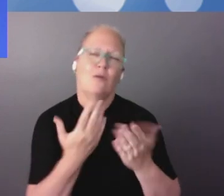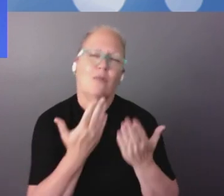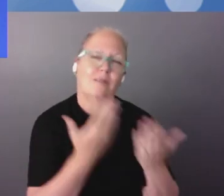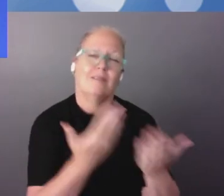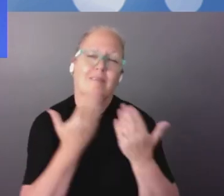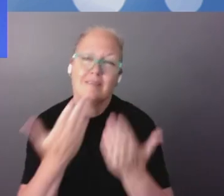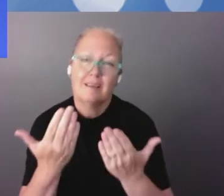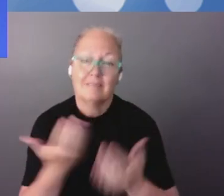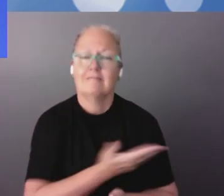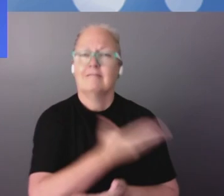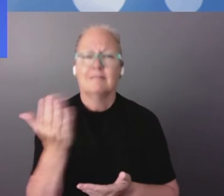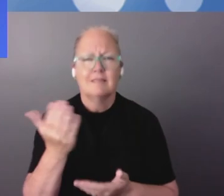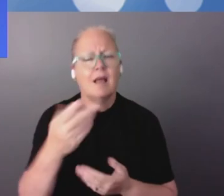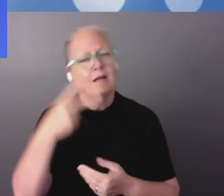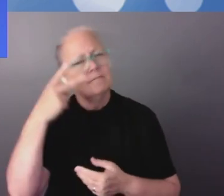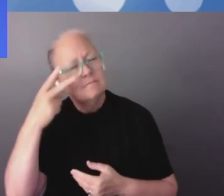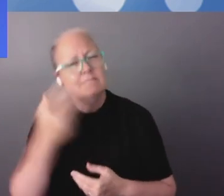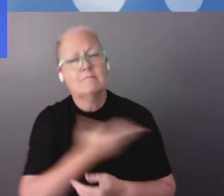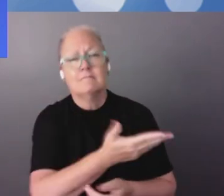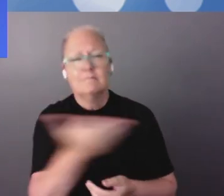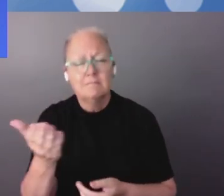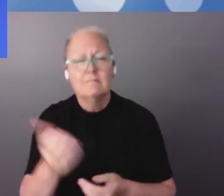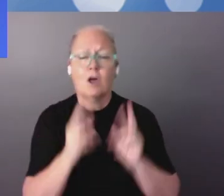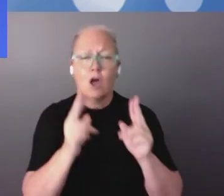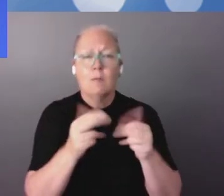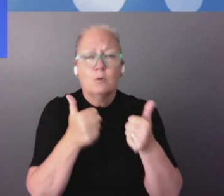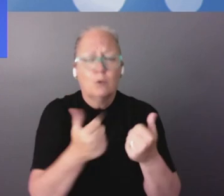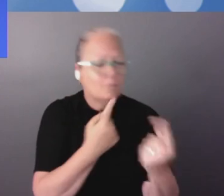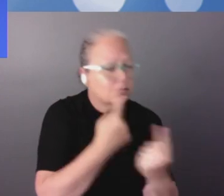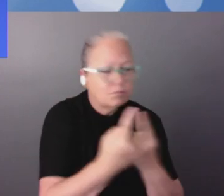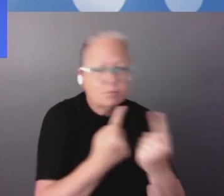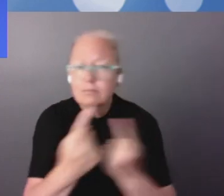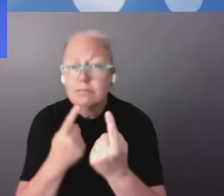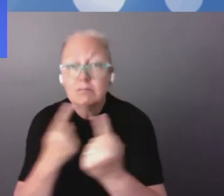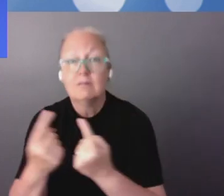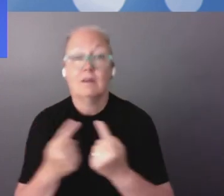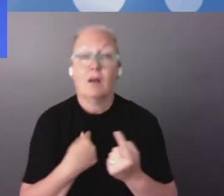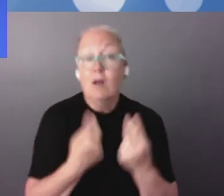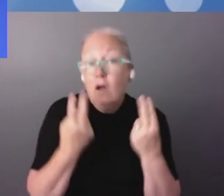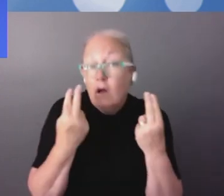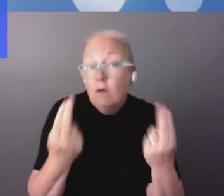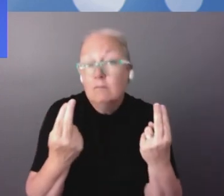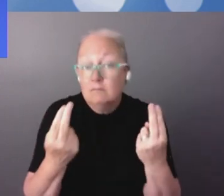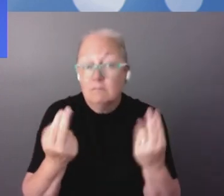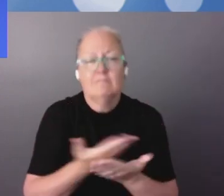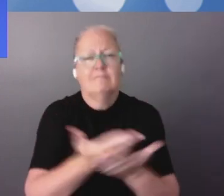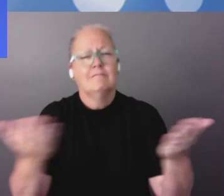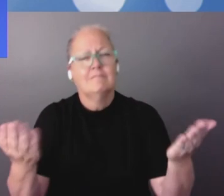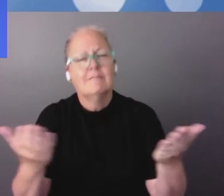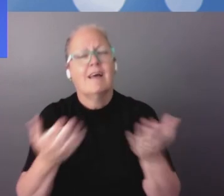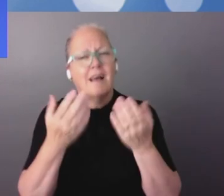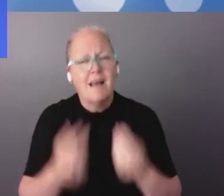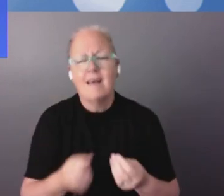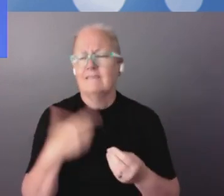distinguished participants. I'd like to wish you fruitful debates, and I hope that you develop specific solutions that